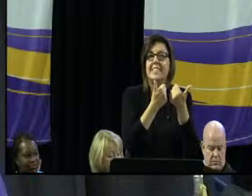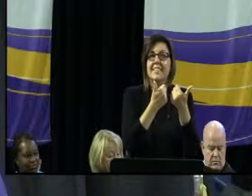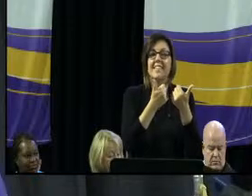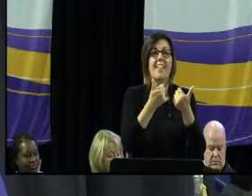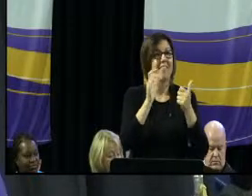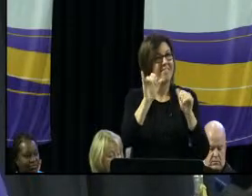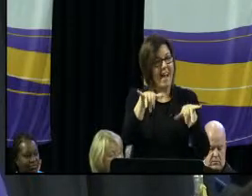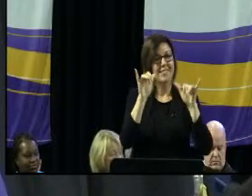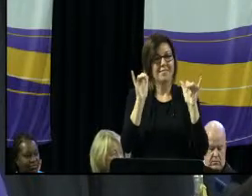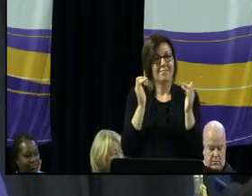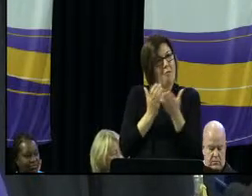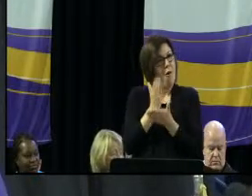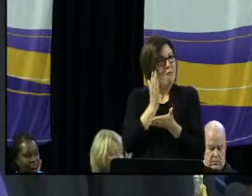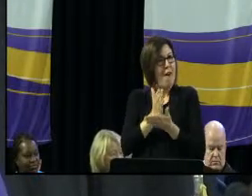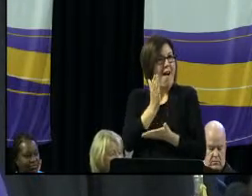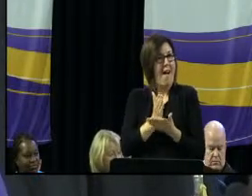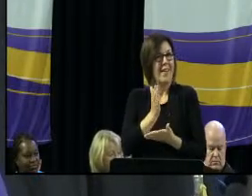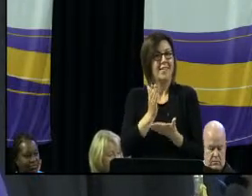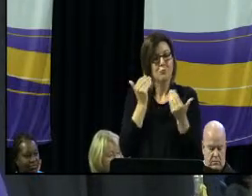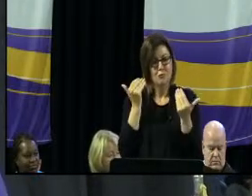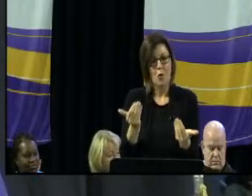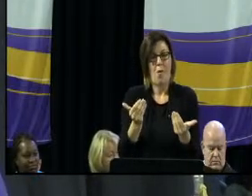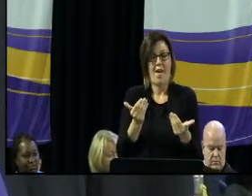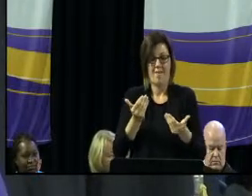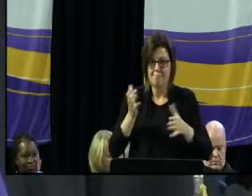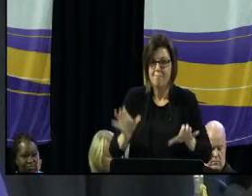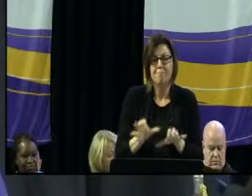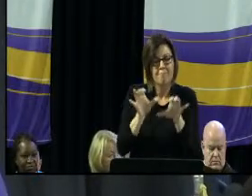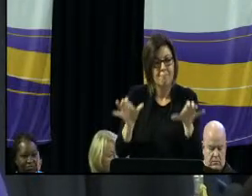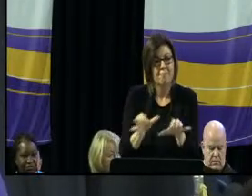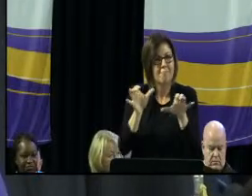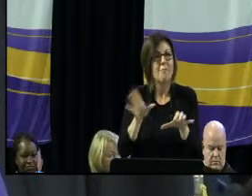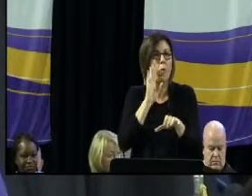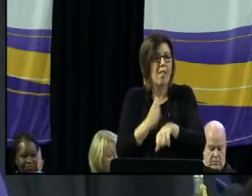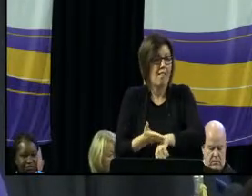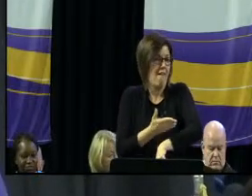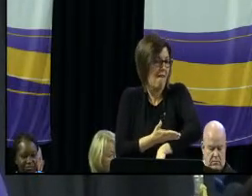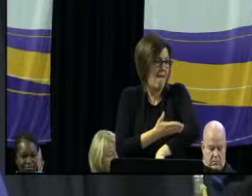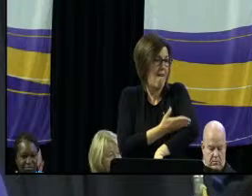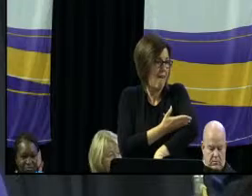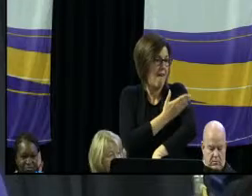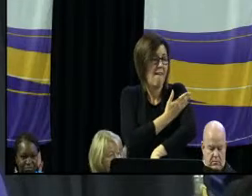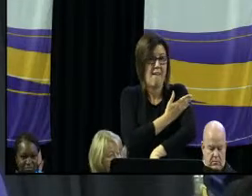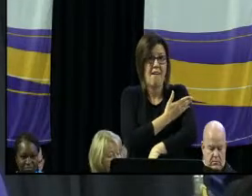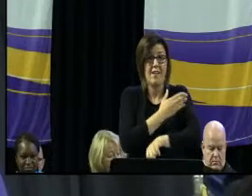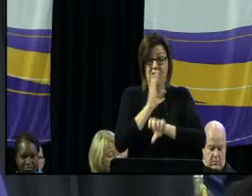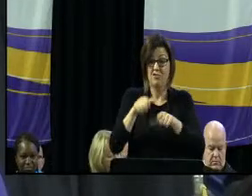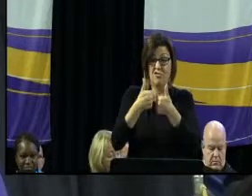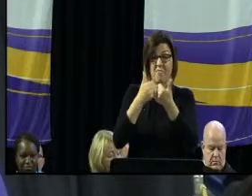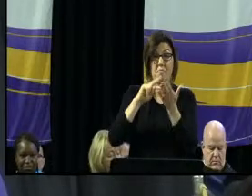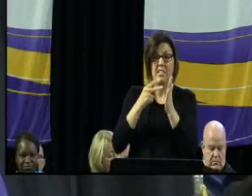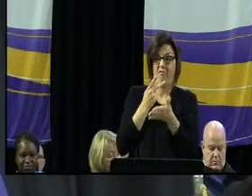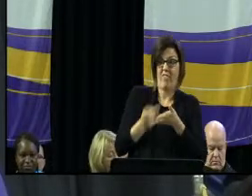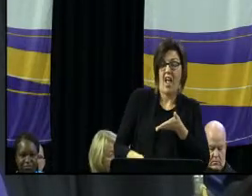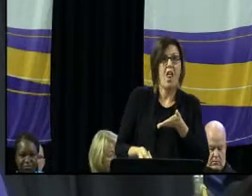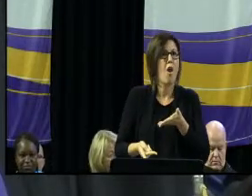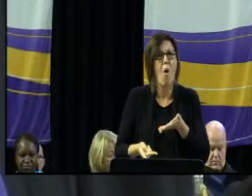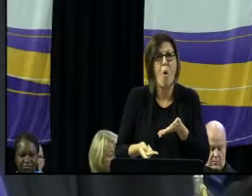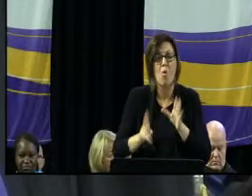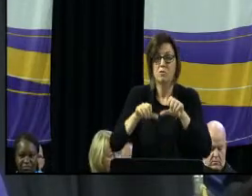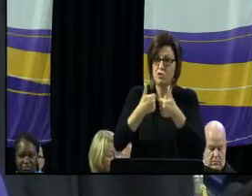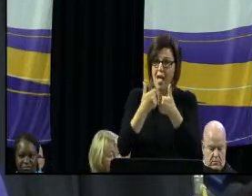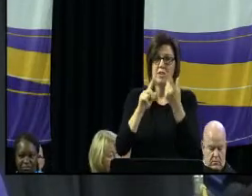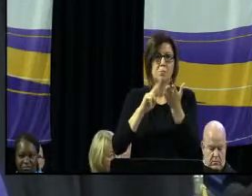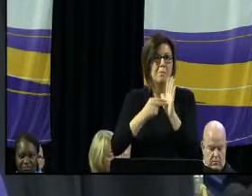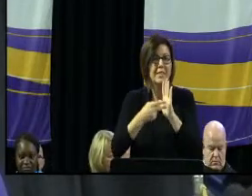negate adversity, but adversity doesn't mean failure. I honestly believe that work ethic is just as valuable as